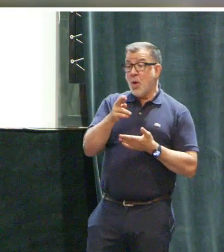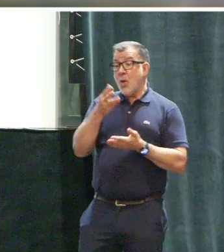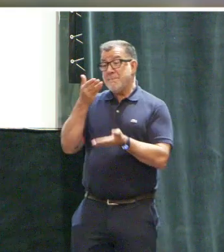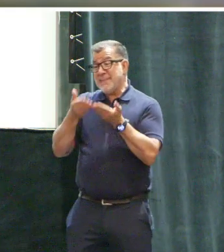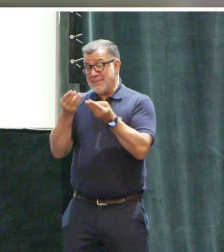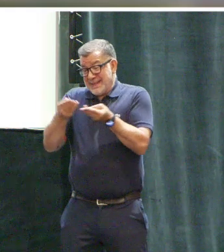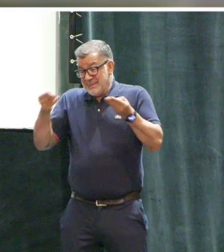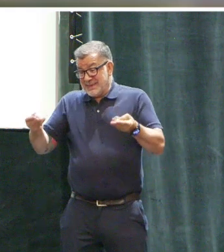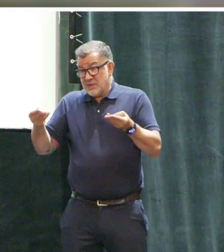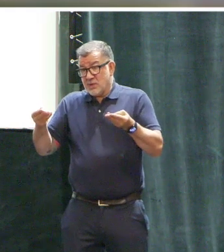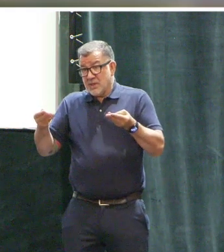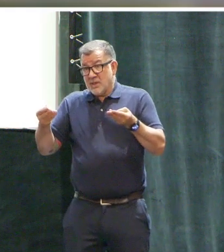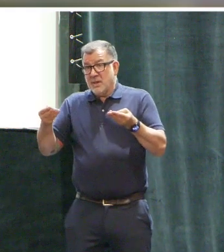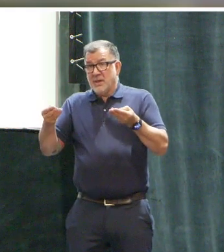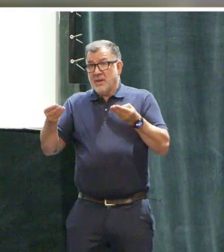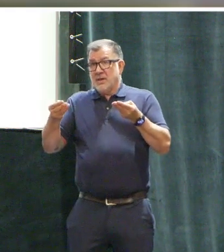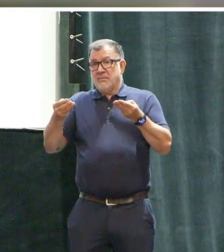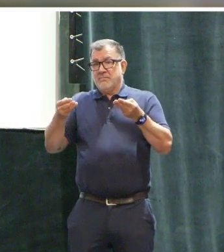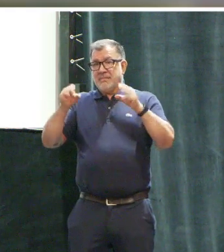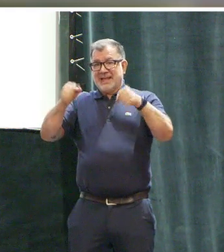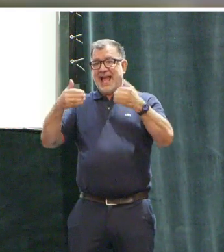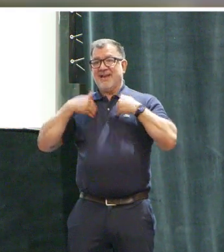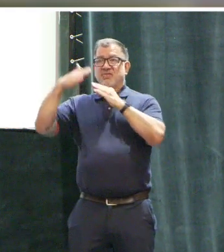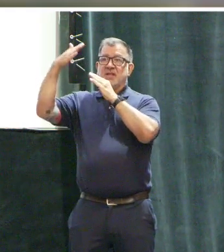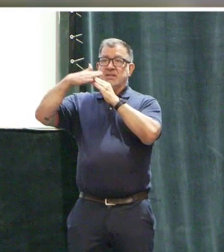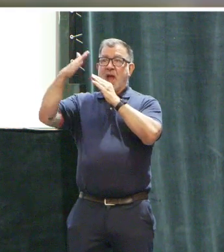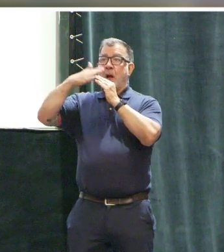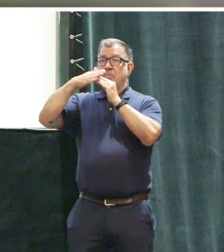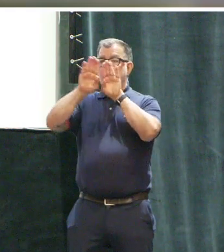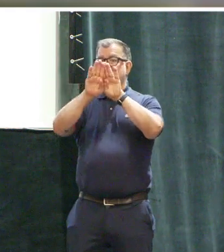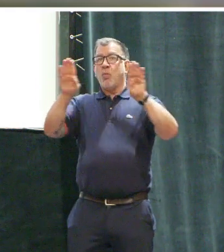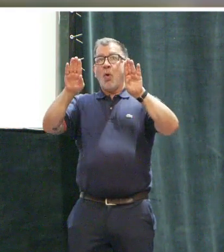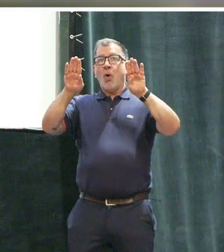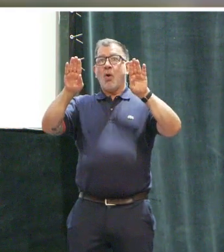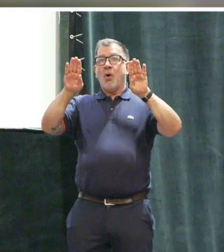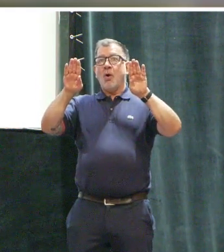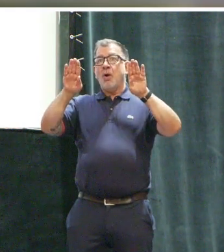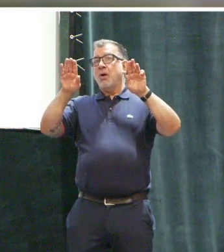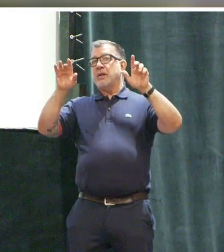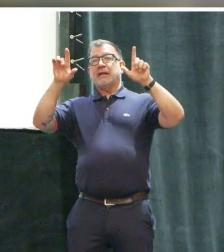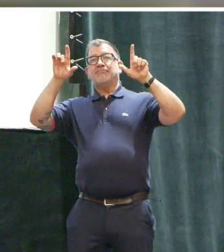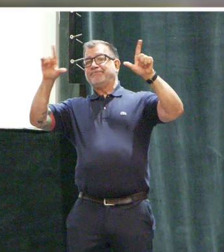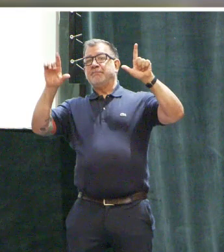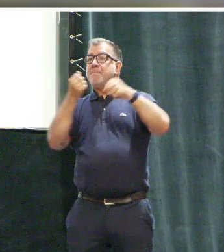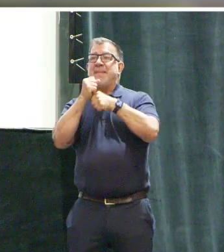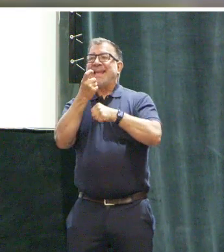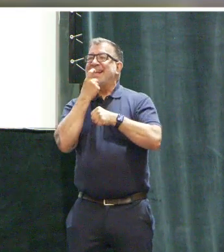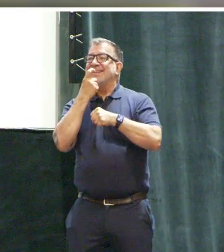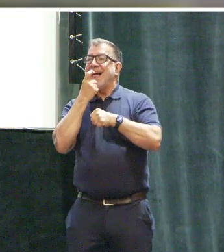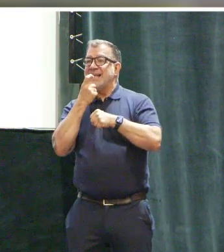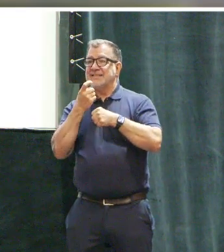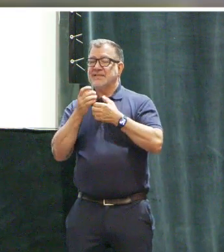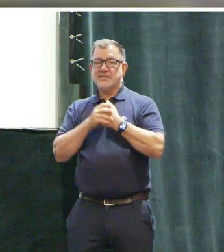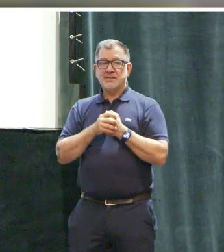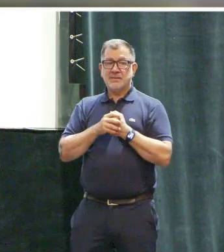walls that frame near the buildings be glass? You're looking at glass in other places, like along the Jewish